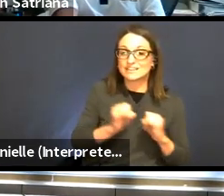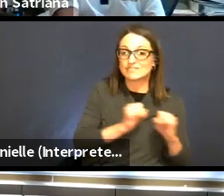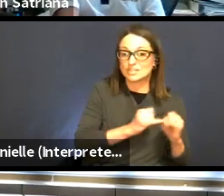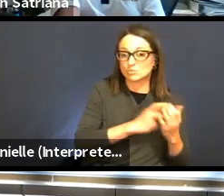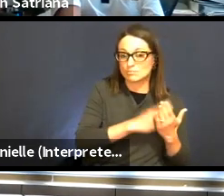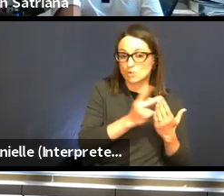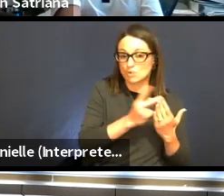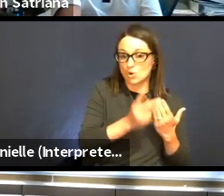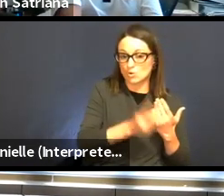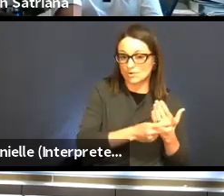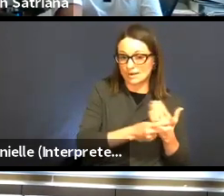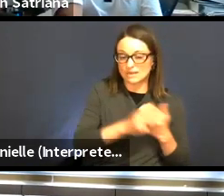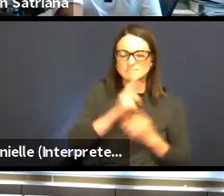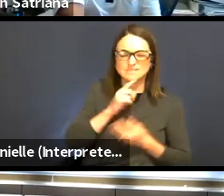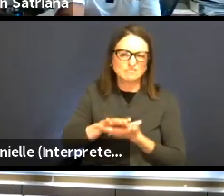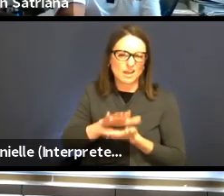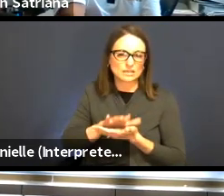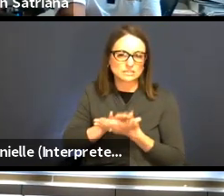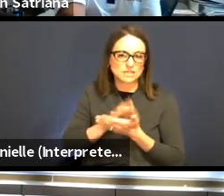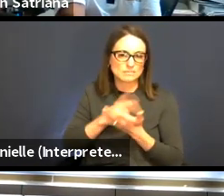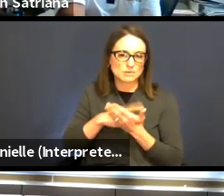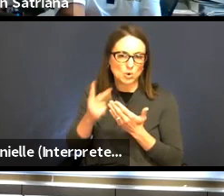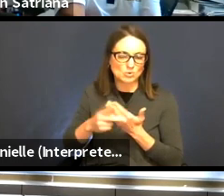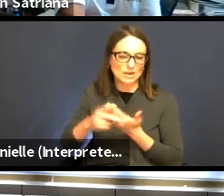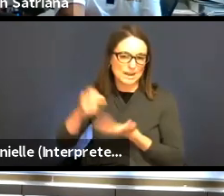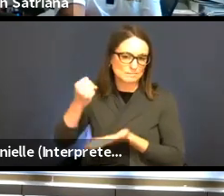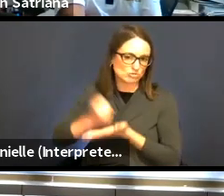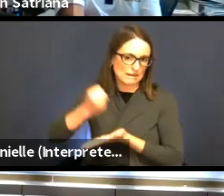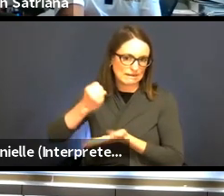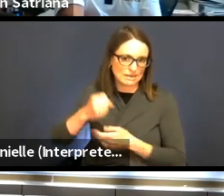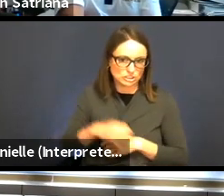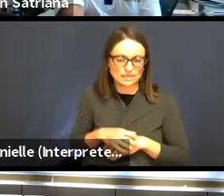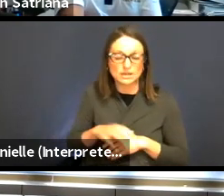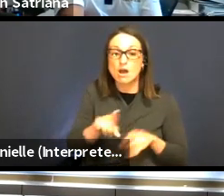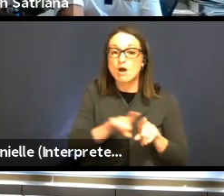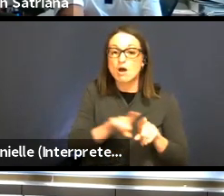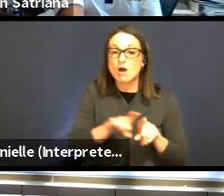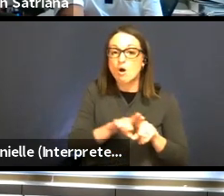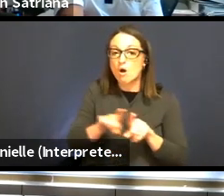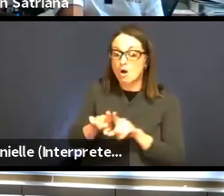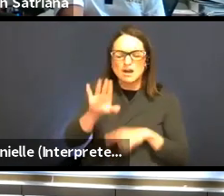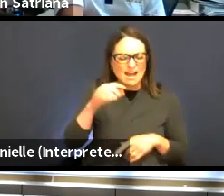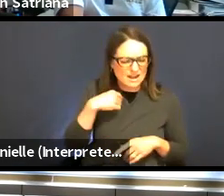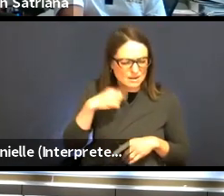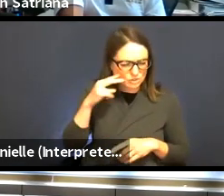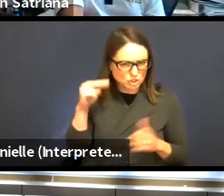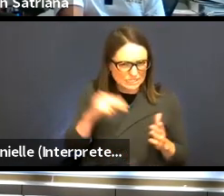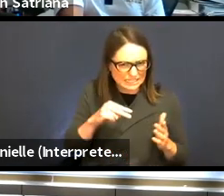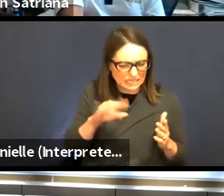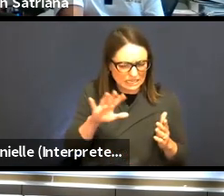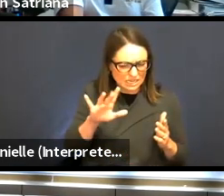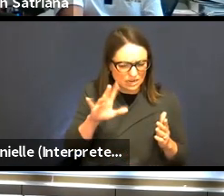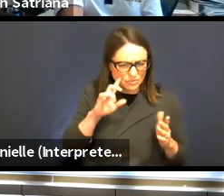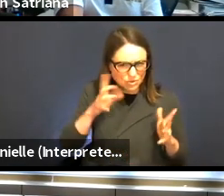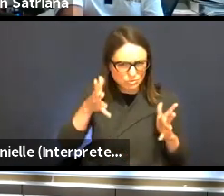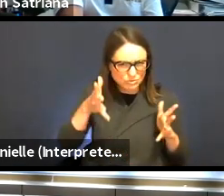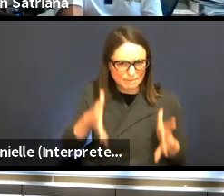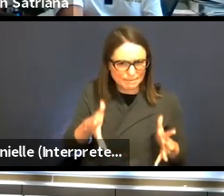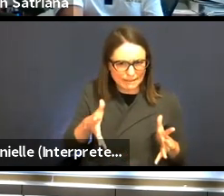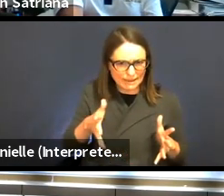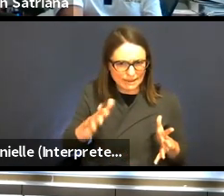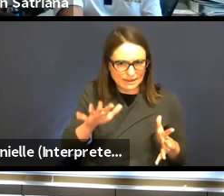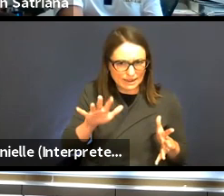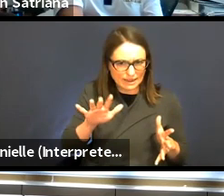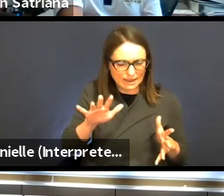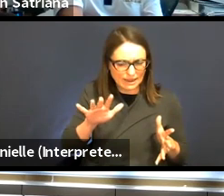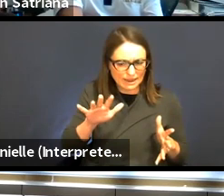academic program accreditation. And I'm looking here, the remaining amount